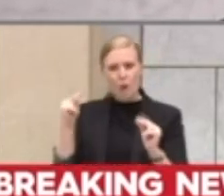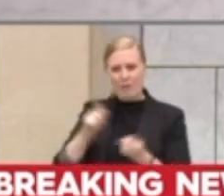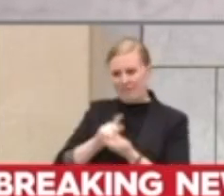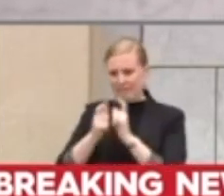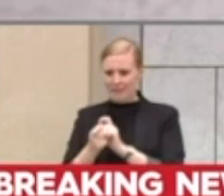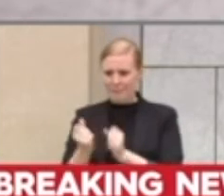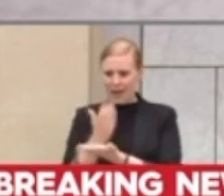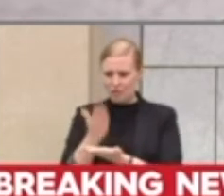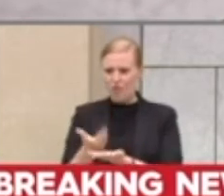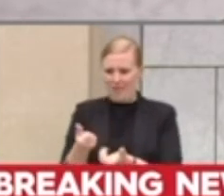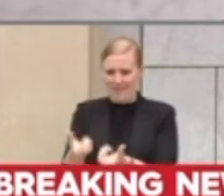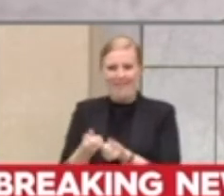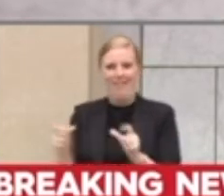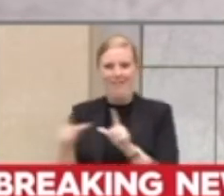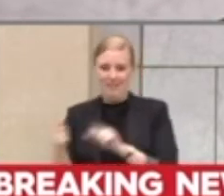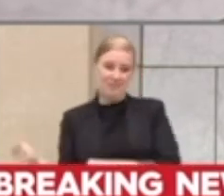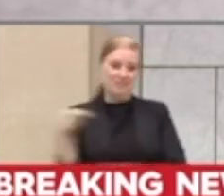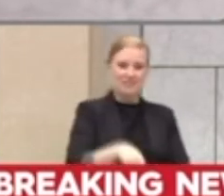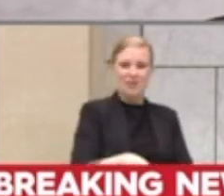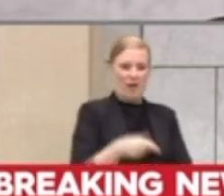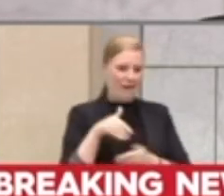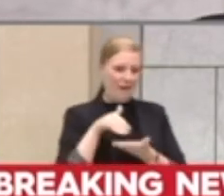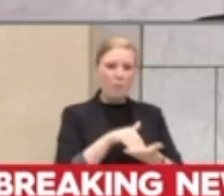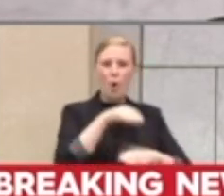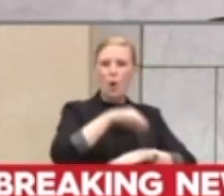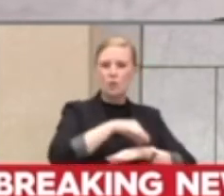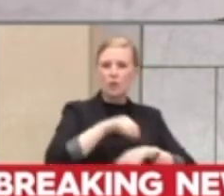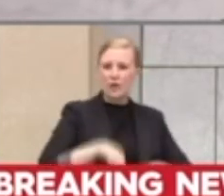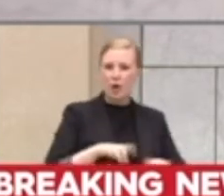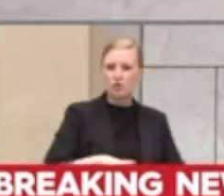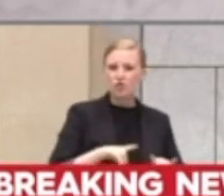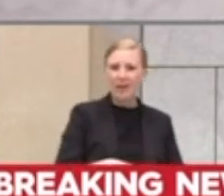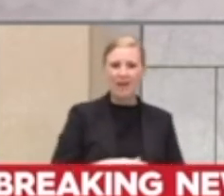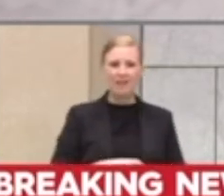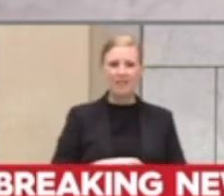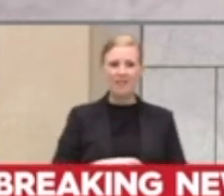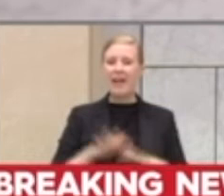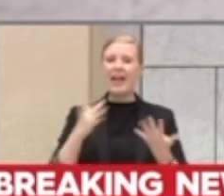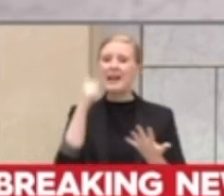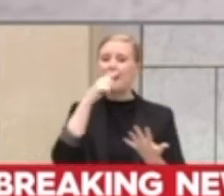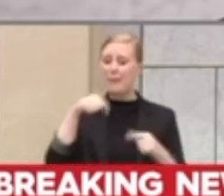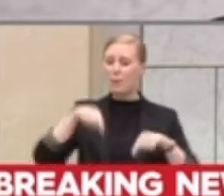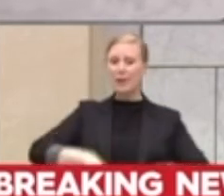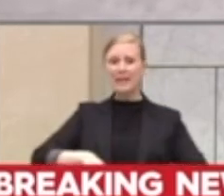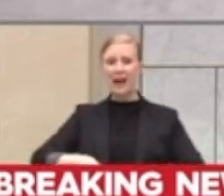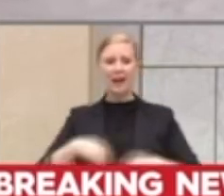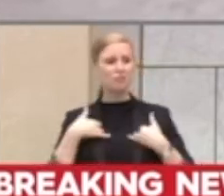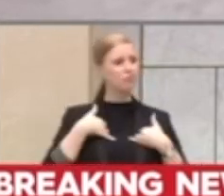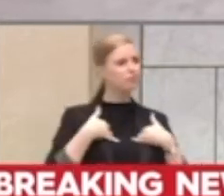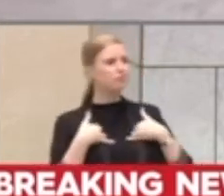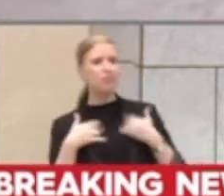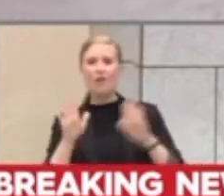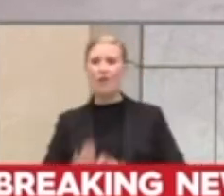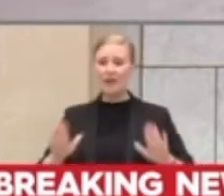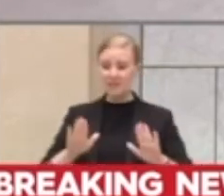important for those backpackers in Australia who are nurses or doctors or have other critical skills that can really help us during this crisis. Then there'll